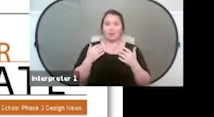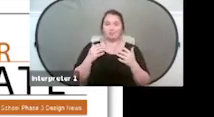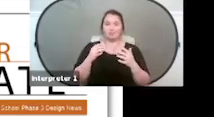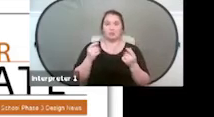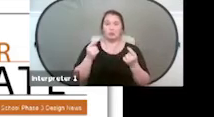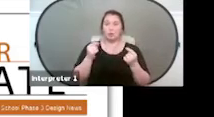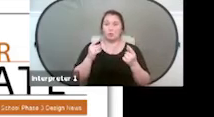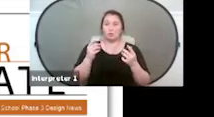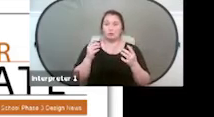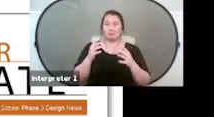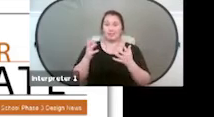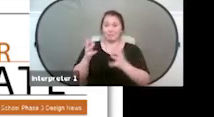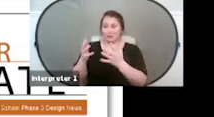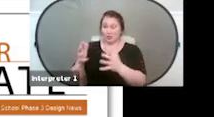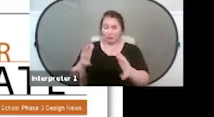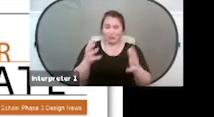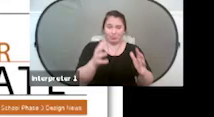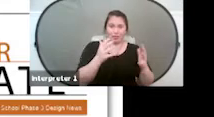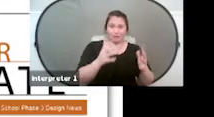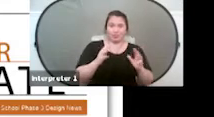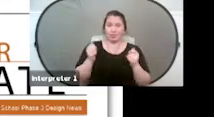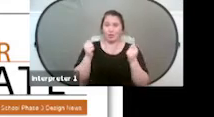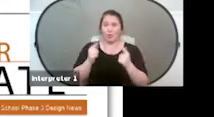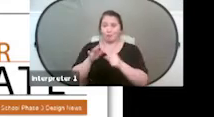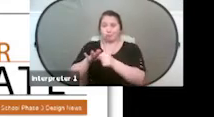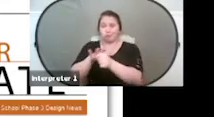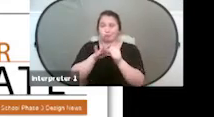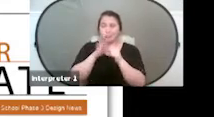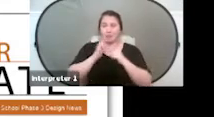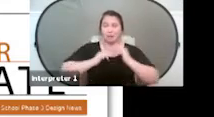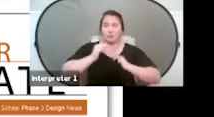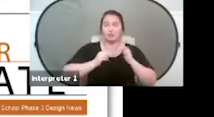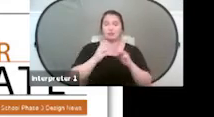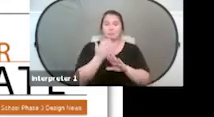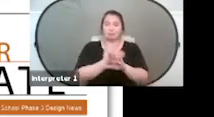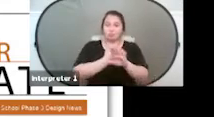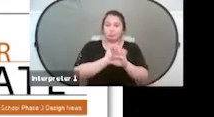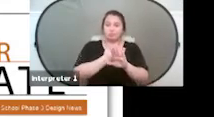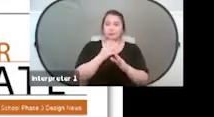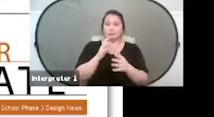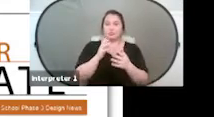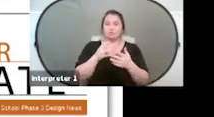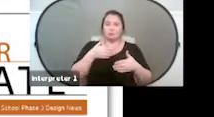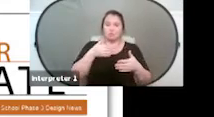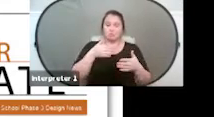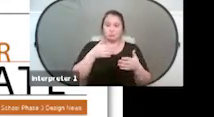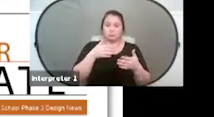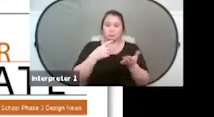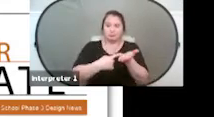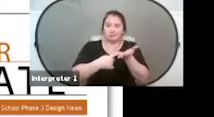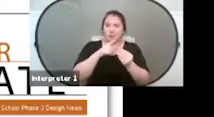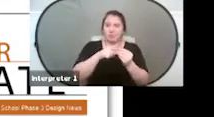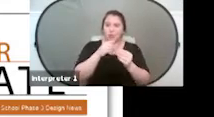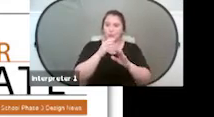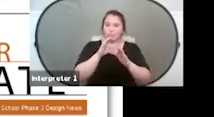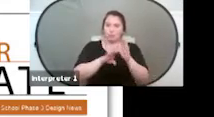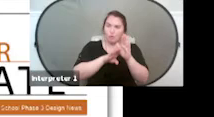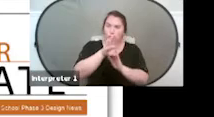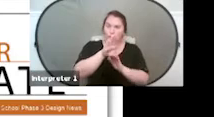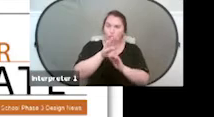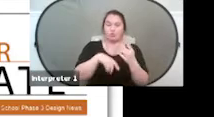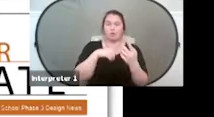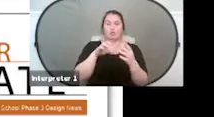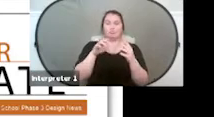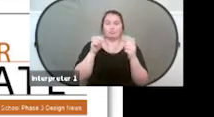building by this time. The campus and building improvements addressed growth, They addressed equity across all the district